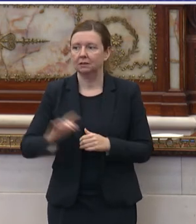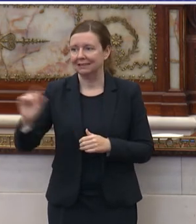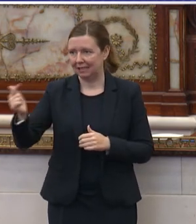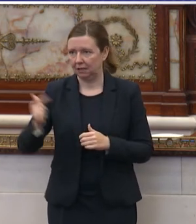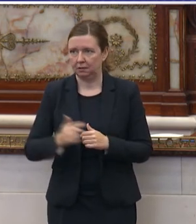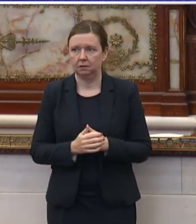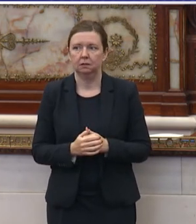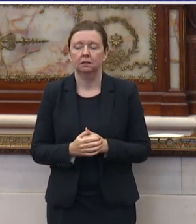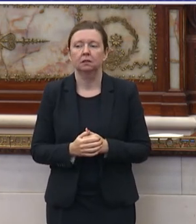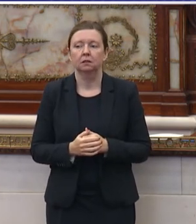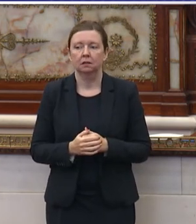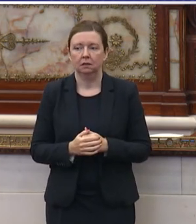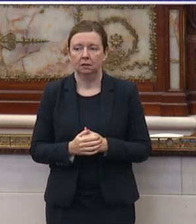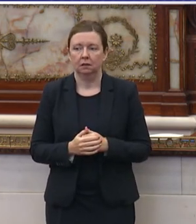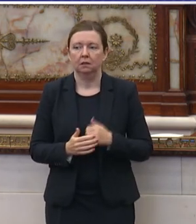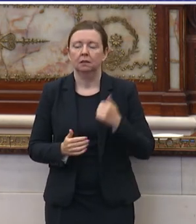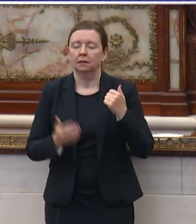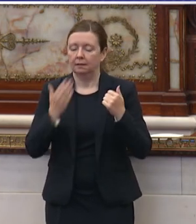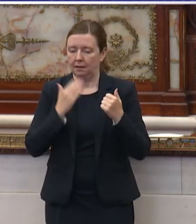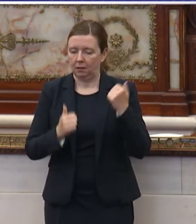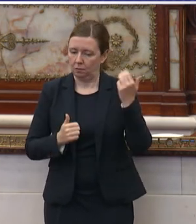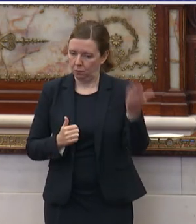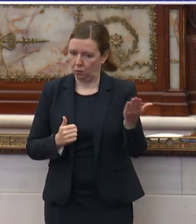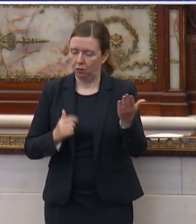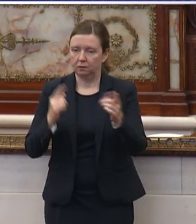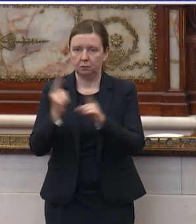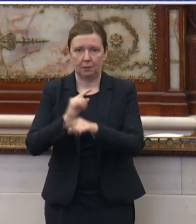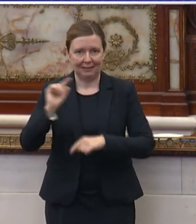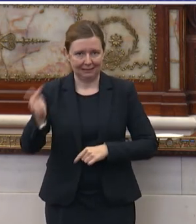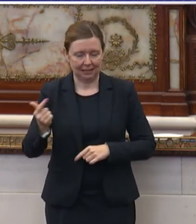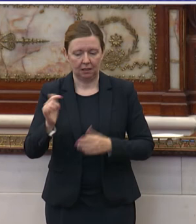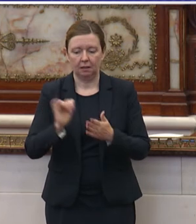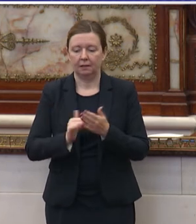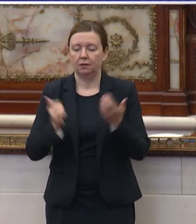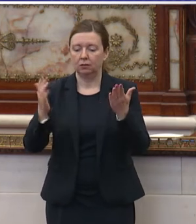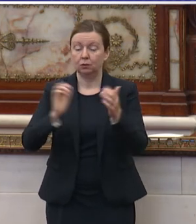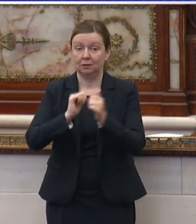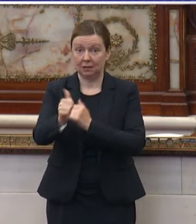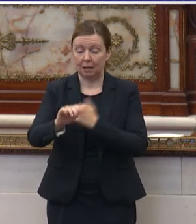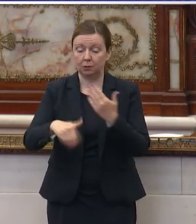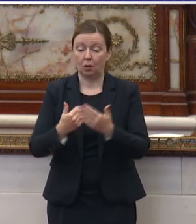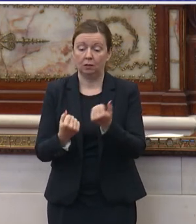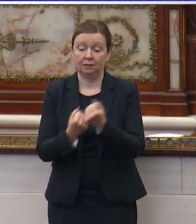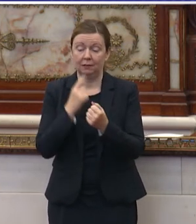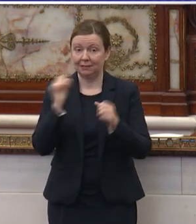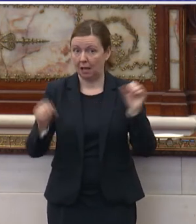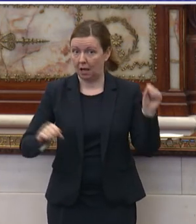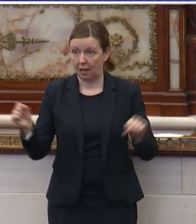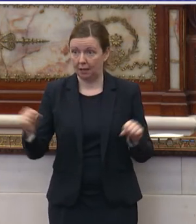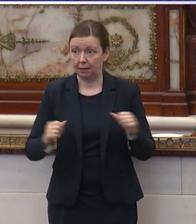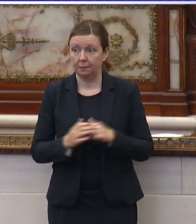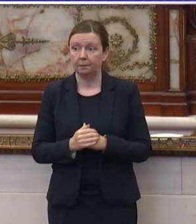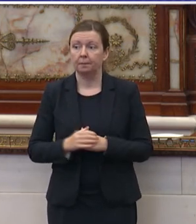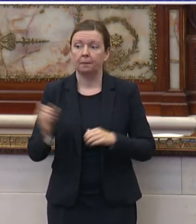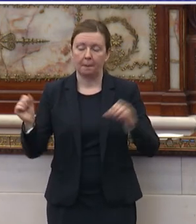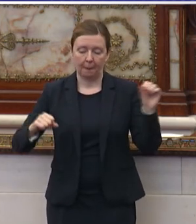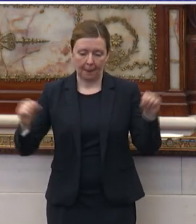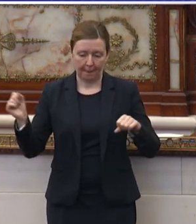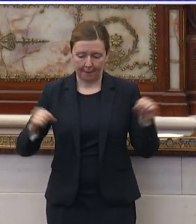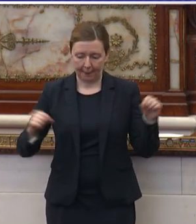Second. Thank you. It has been moved and seconded that the resolution be adopted. All in favor indicate by saying aye.